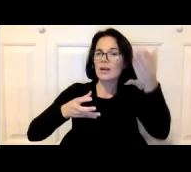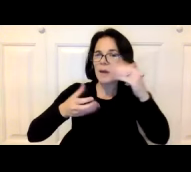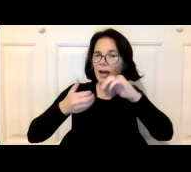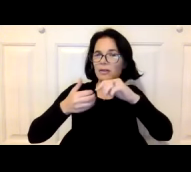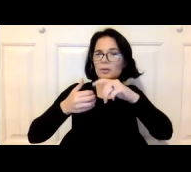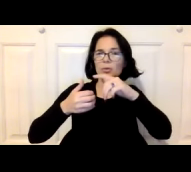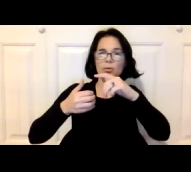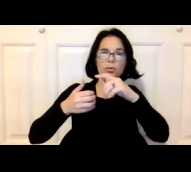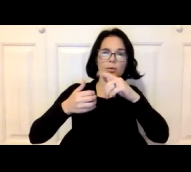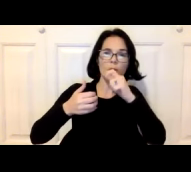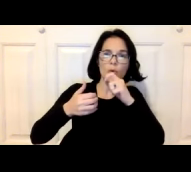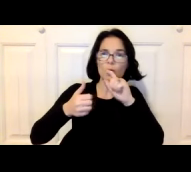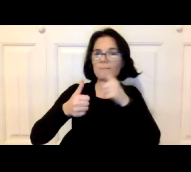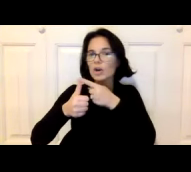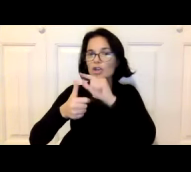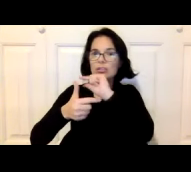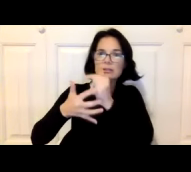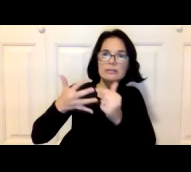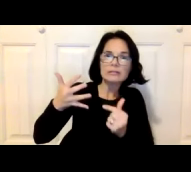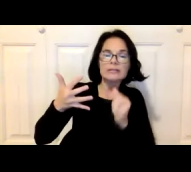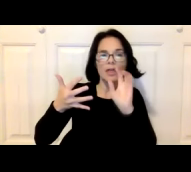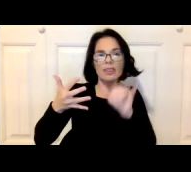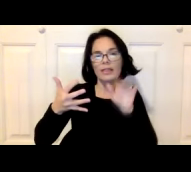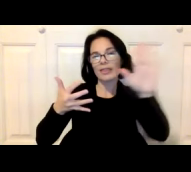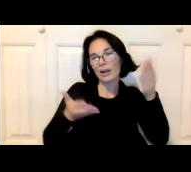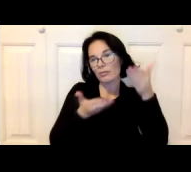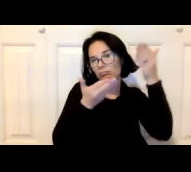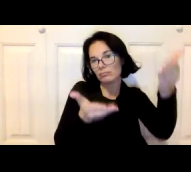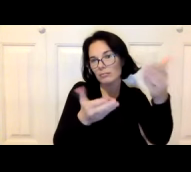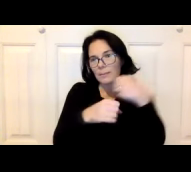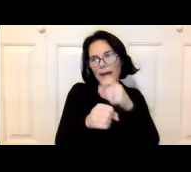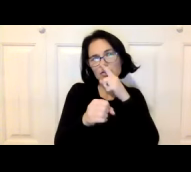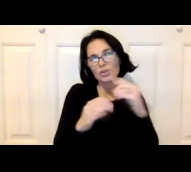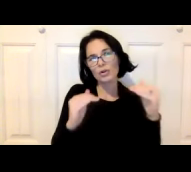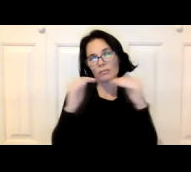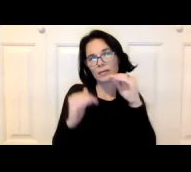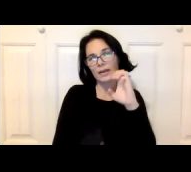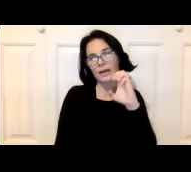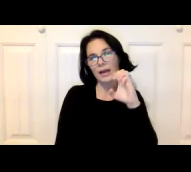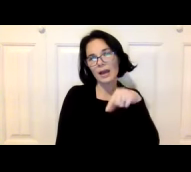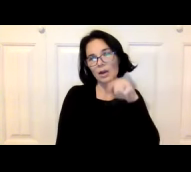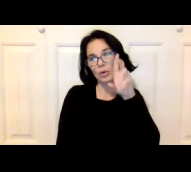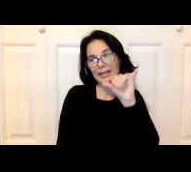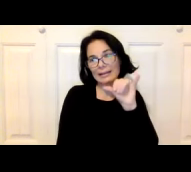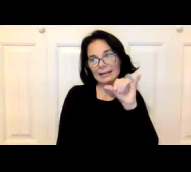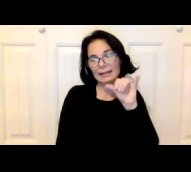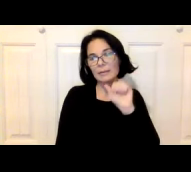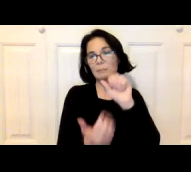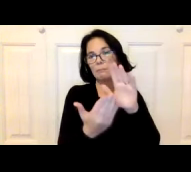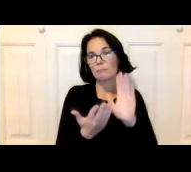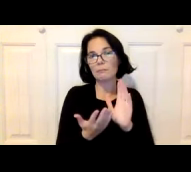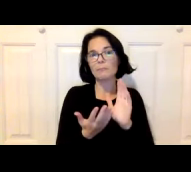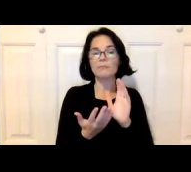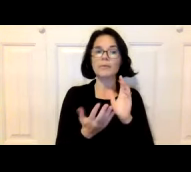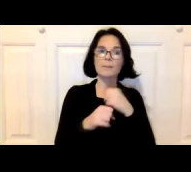we can distribute the limited supply of vaccines in an equitable manner, ensuring that those communities that are being impacted the most